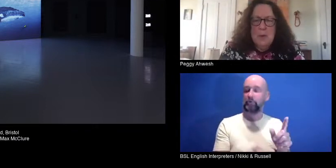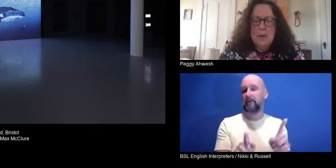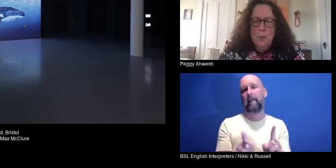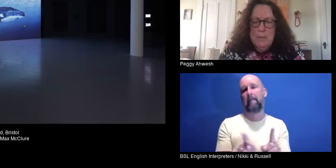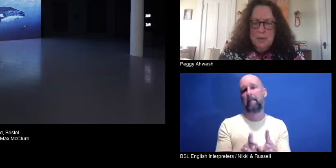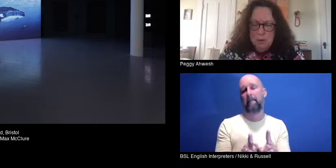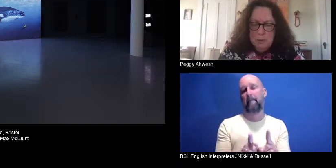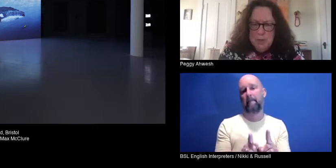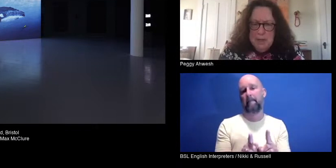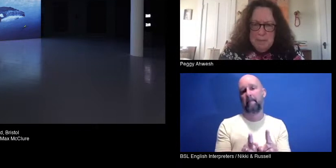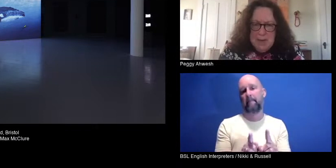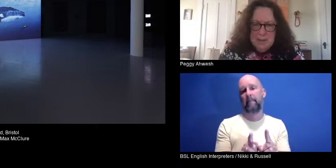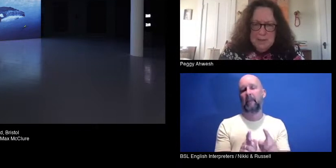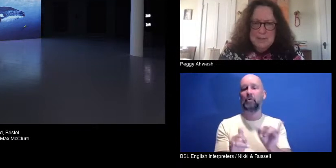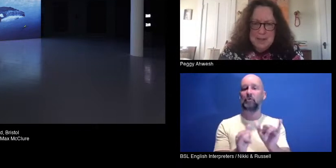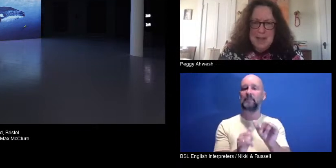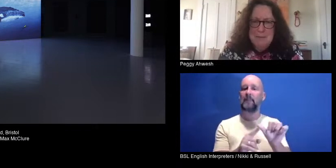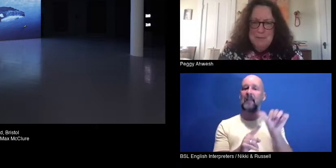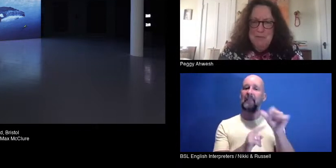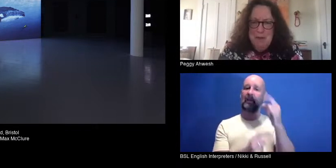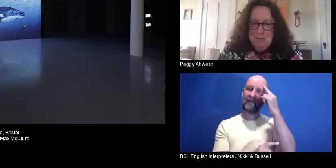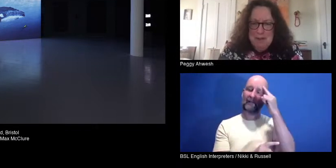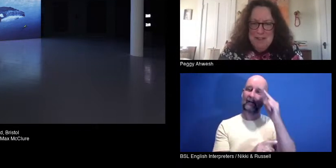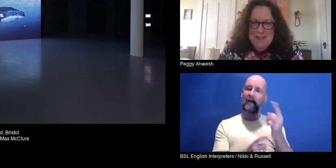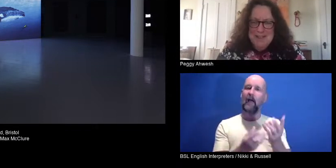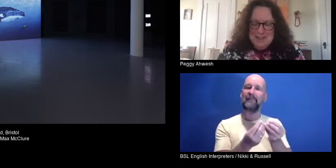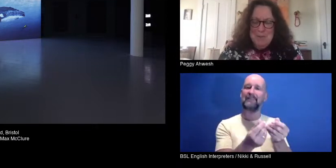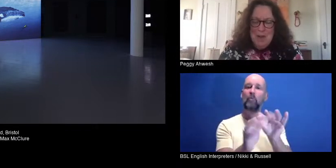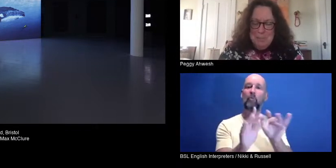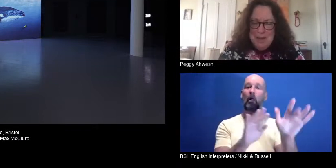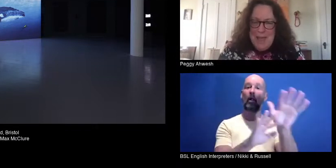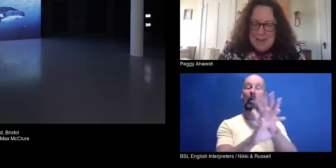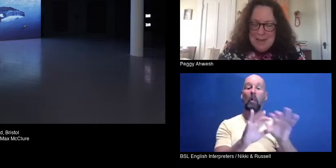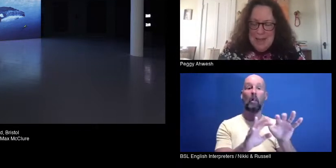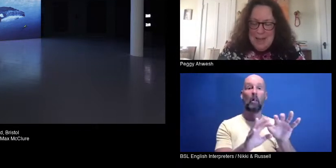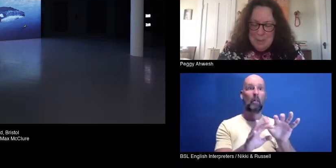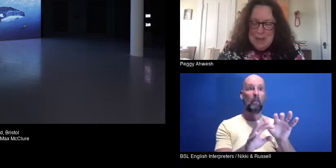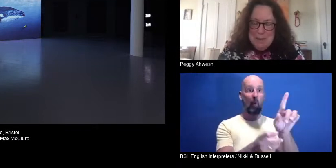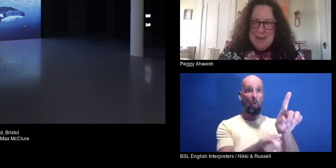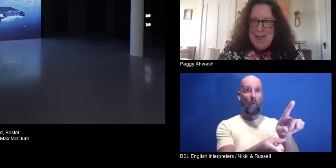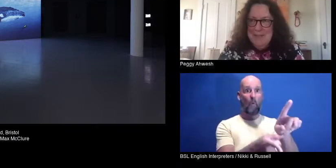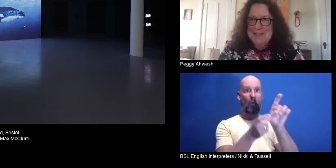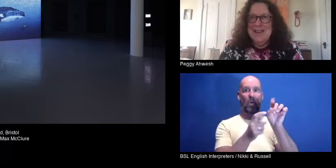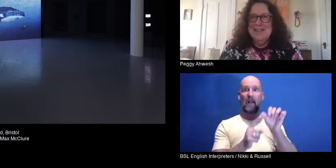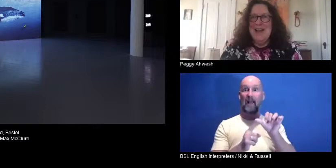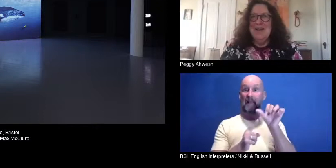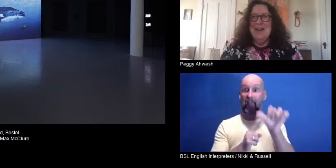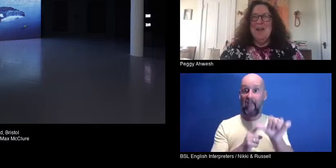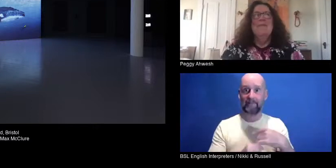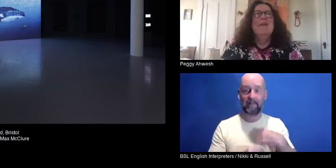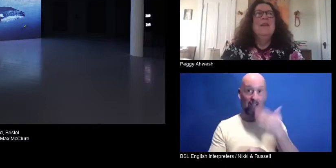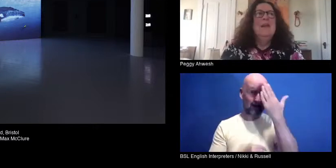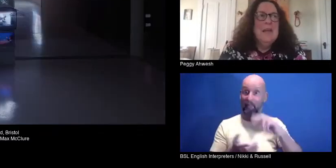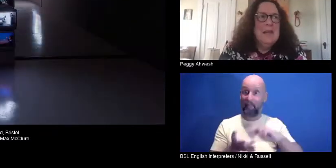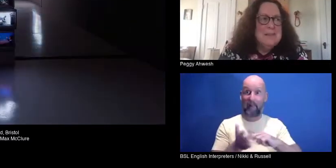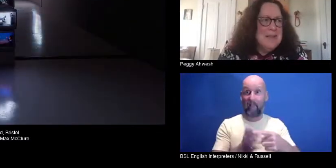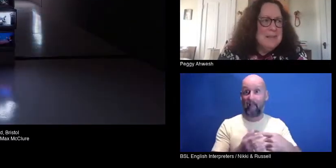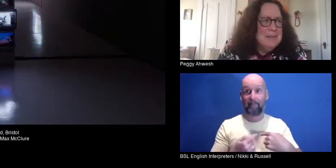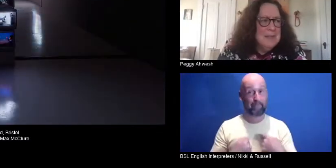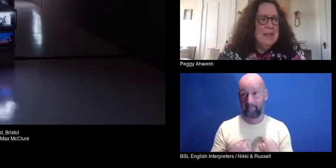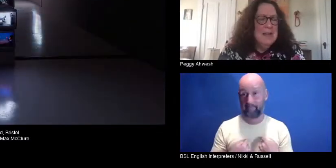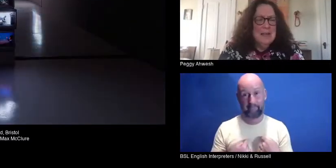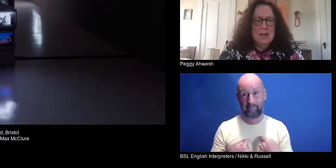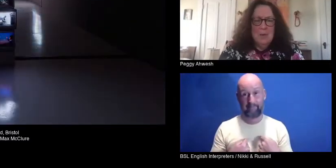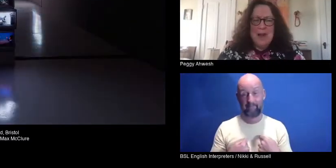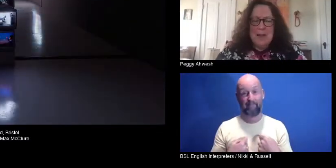Sometimes I wonder what material is going to hit me next, because I kind of don't know. I'm not planning. I don't really plan these things out. I'm kind of, in a